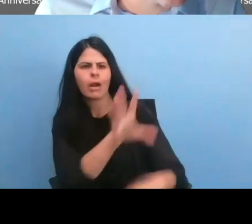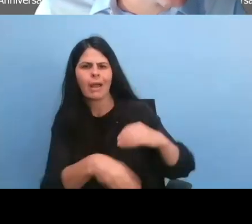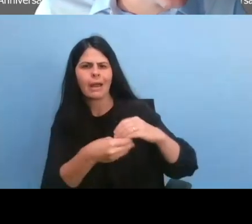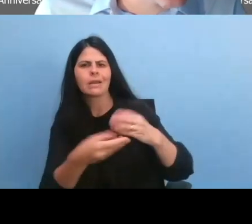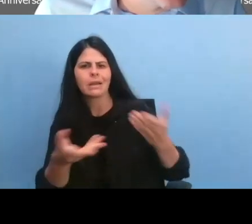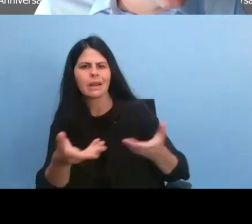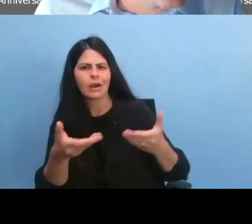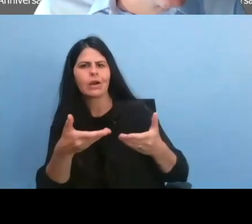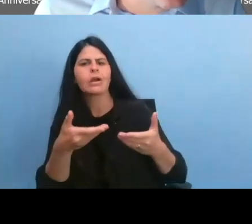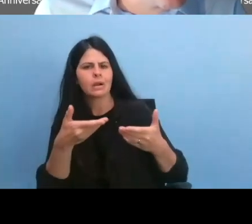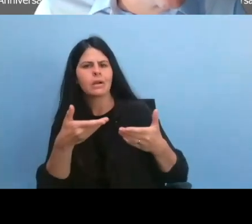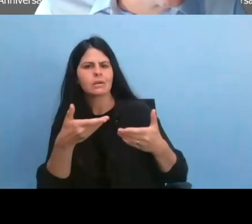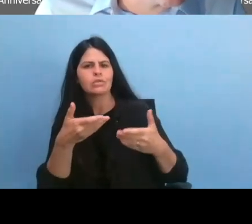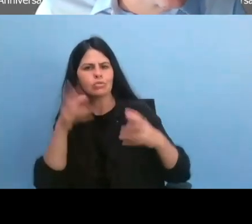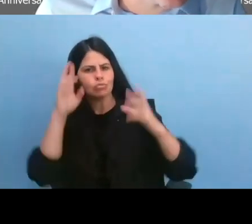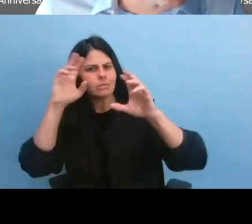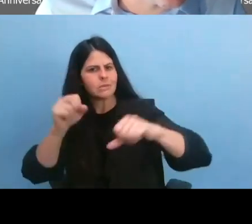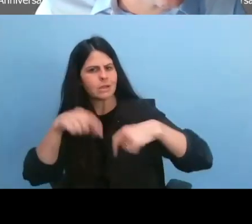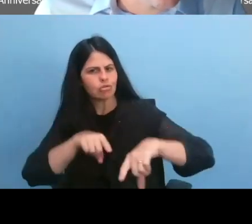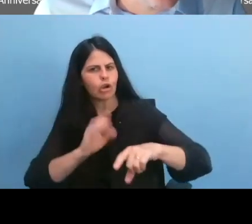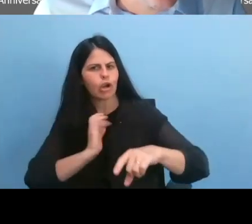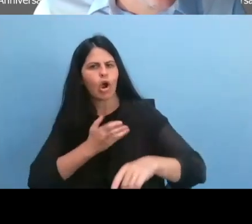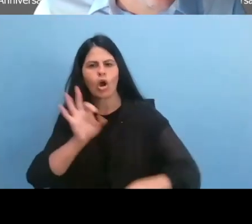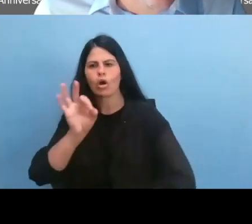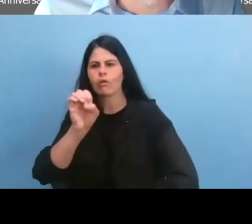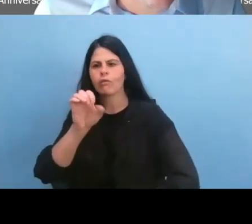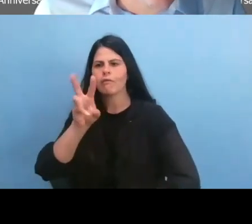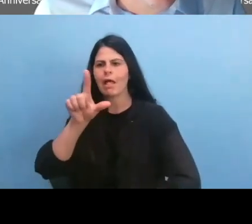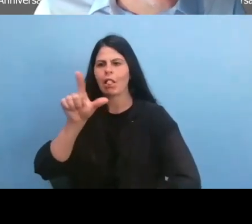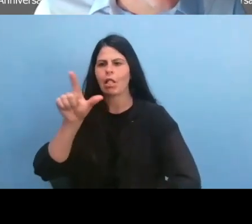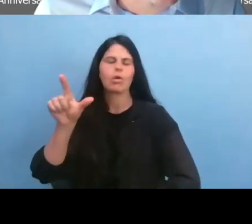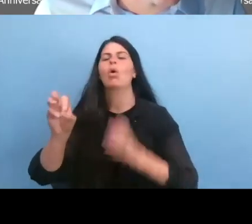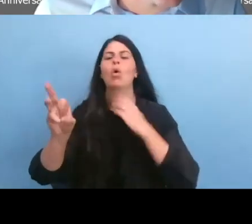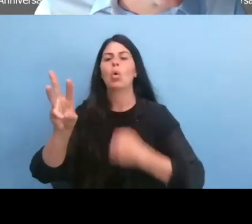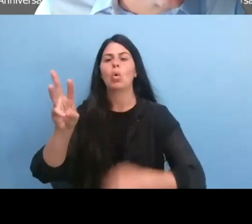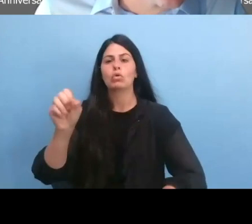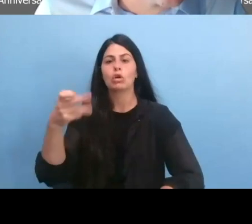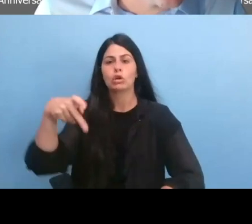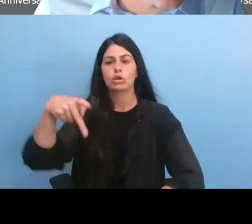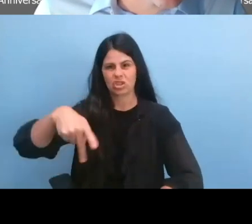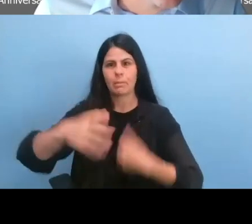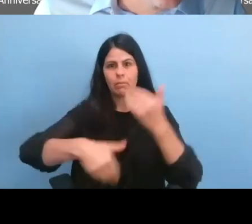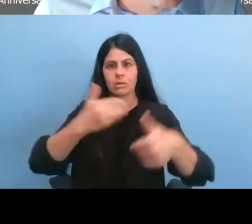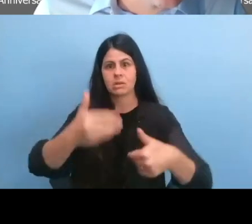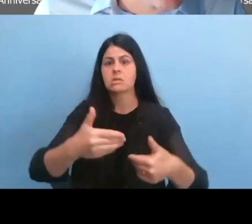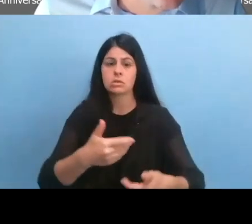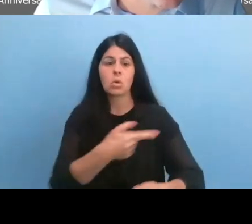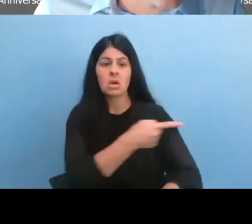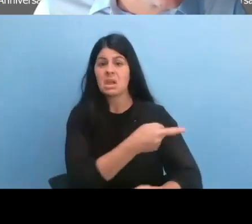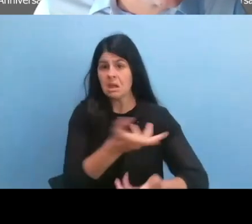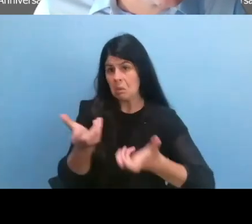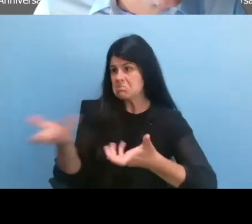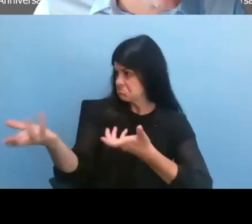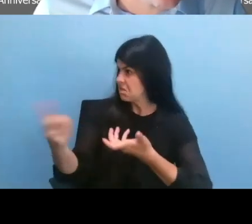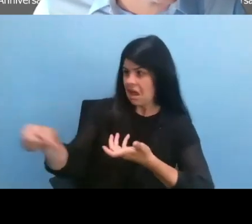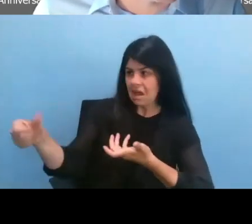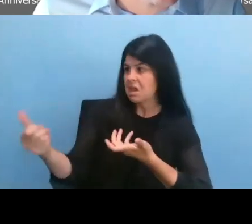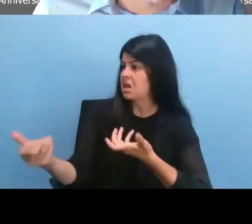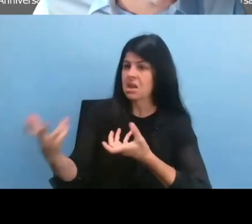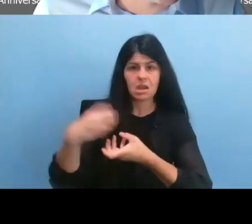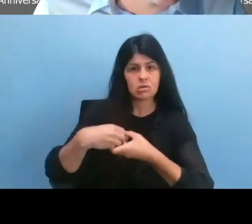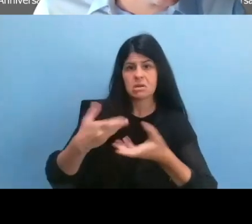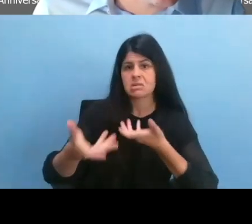fellowship process, and he welcomes any sort of interaction or reach out that you would like as well. He can be reached at